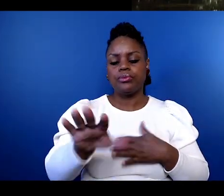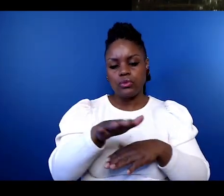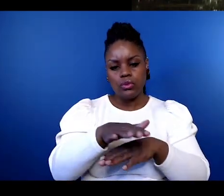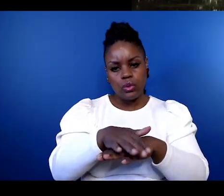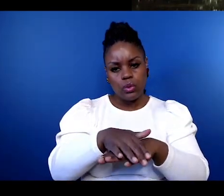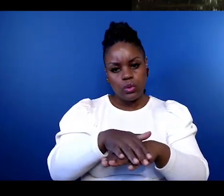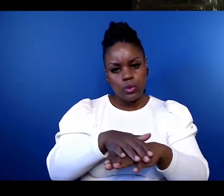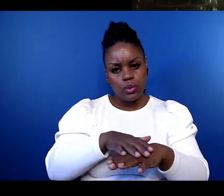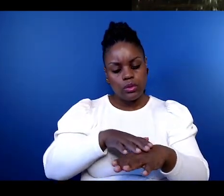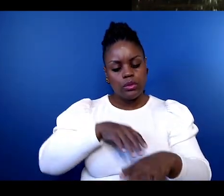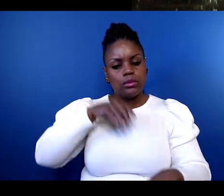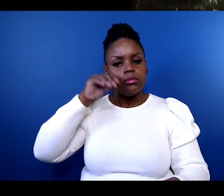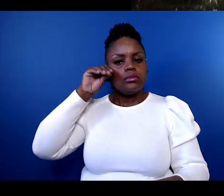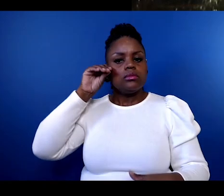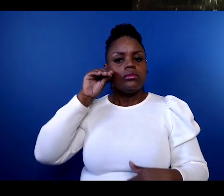Slow exhale.